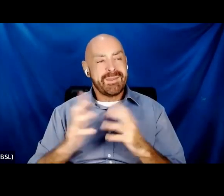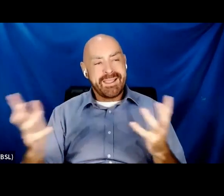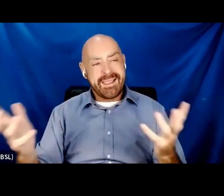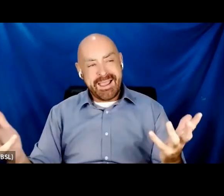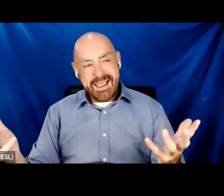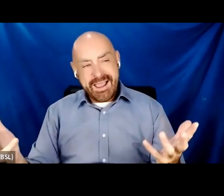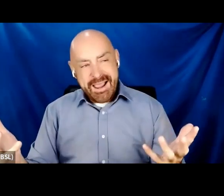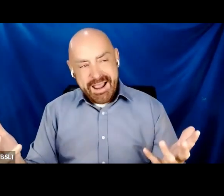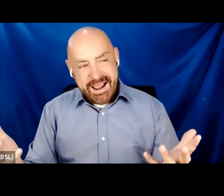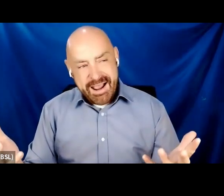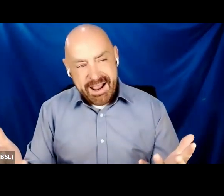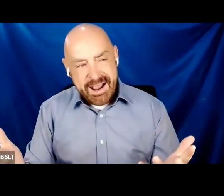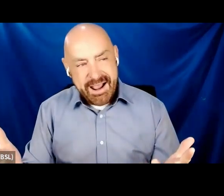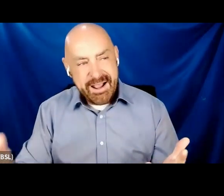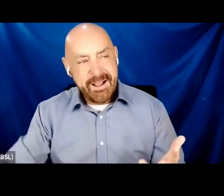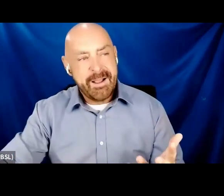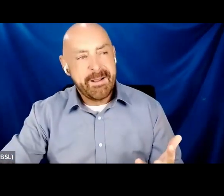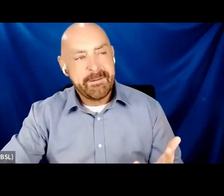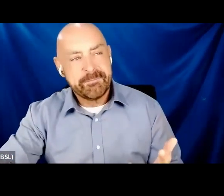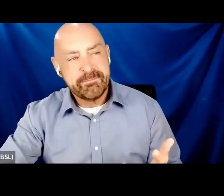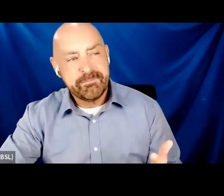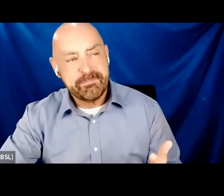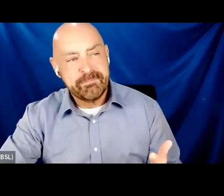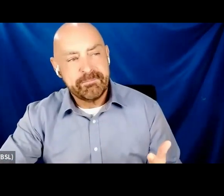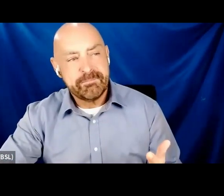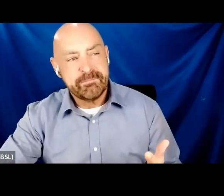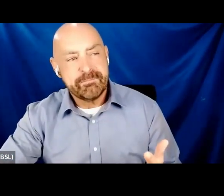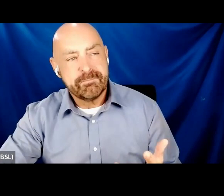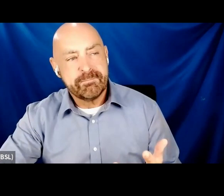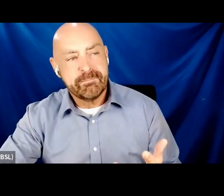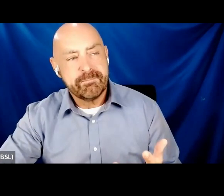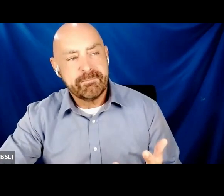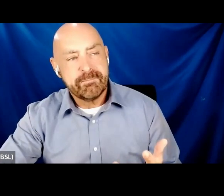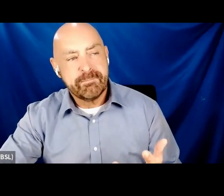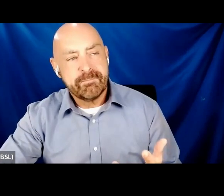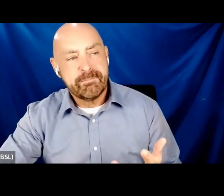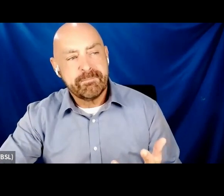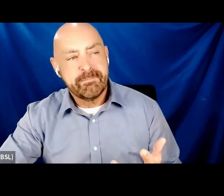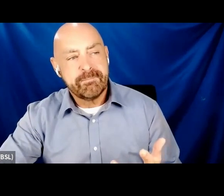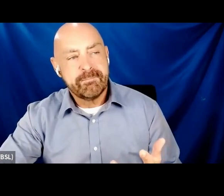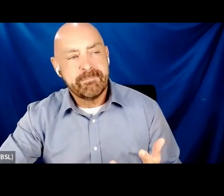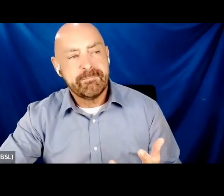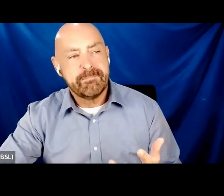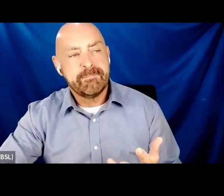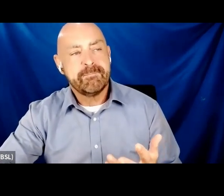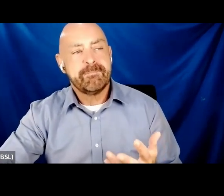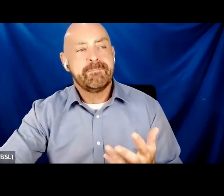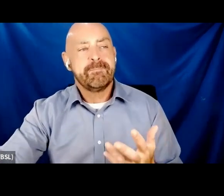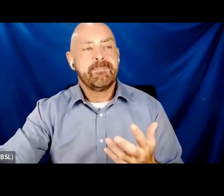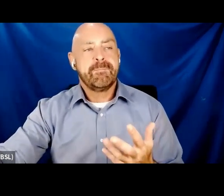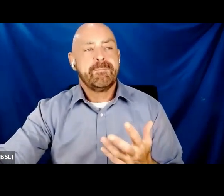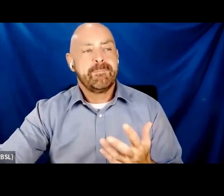how sure we collectively are about ourselves and about our futures?